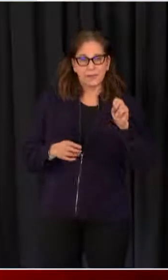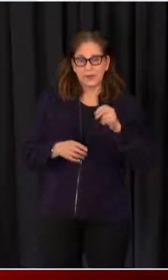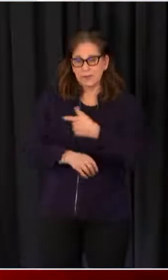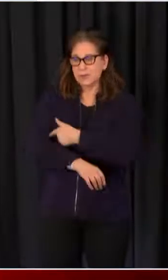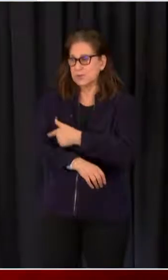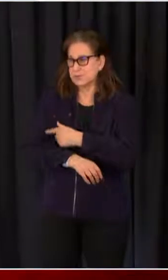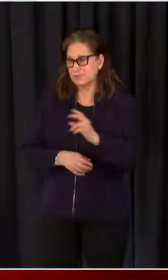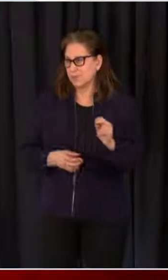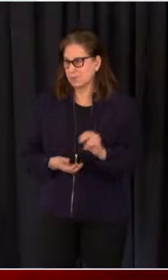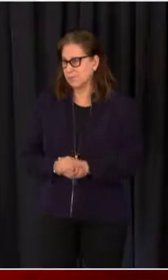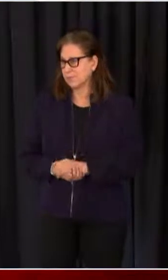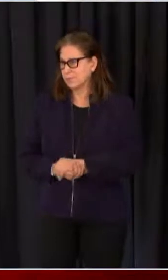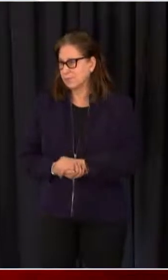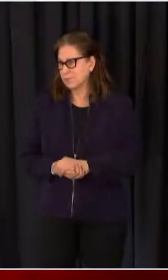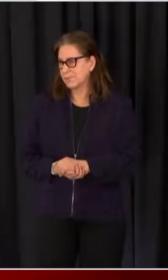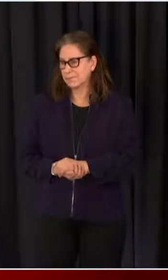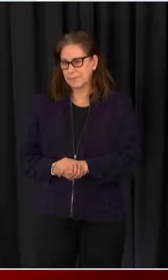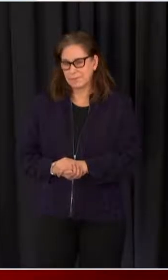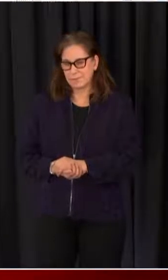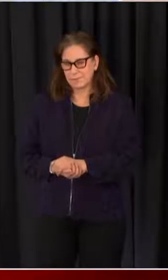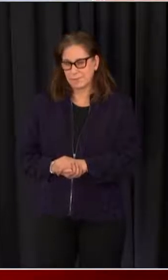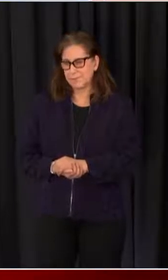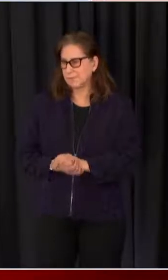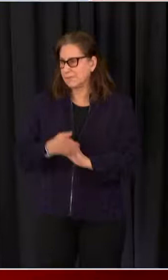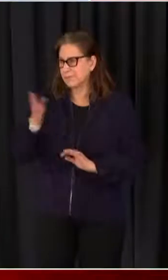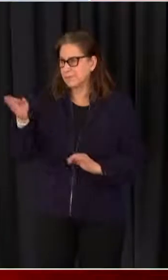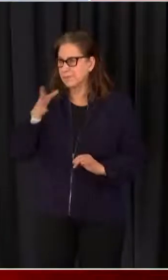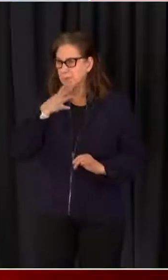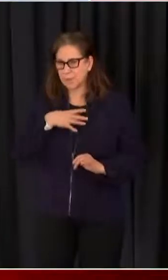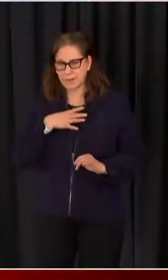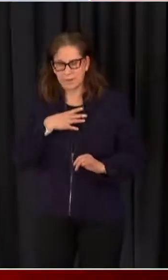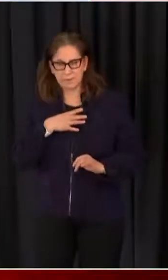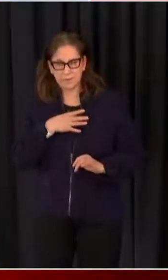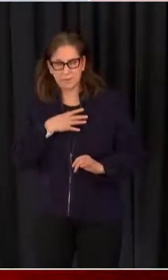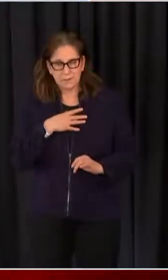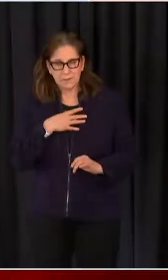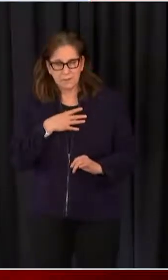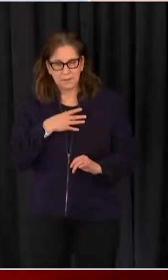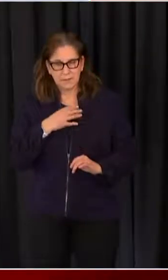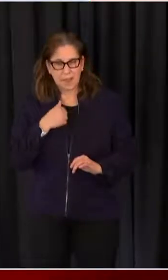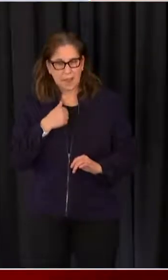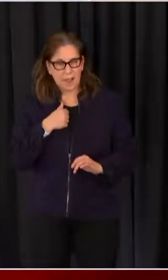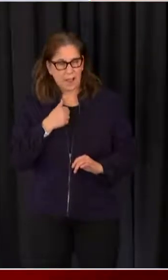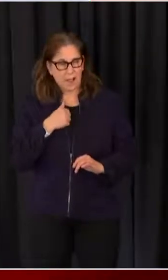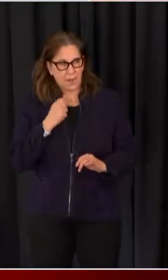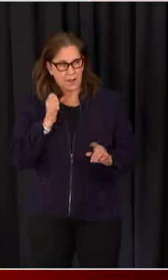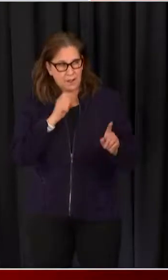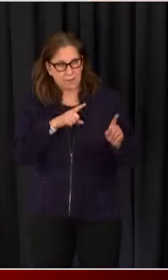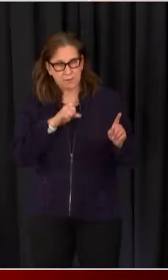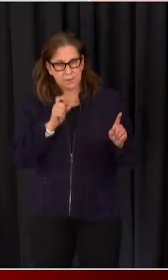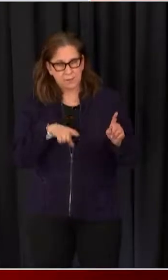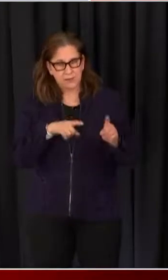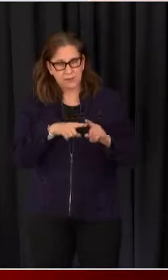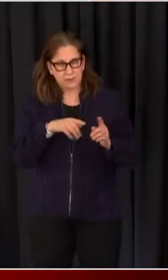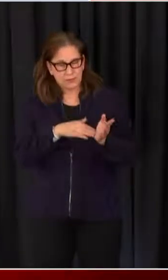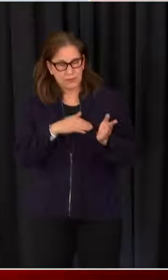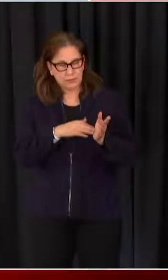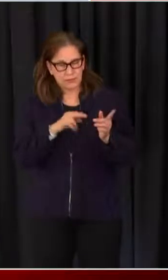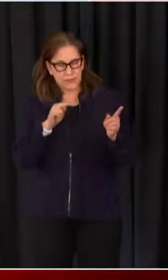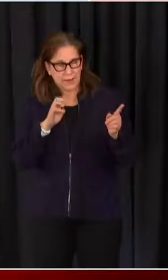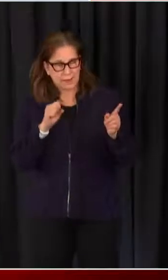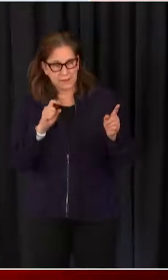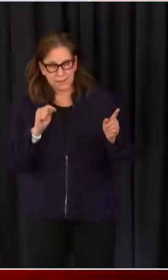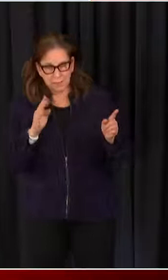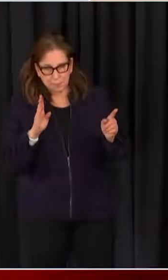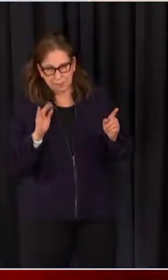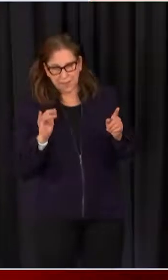I'm just going to go down the line, if you don't mind. Perry? Yeah, just a quick follow-up to her, and then I have a question about teacher vaccinations. But